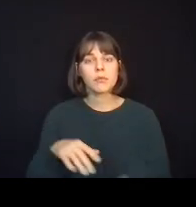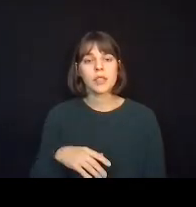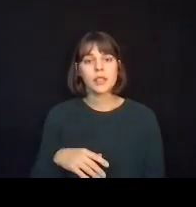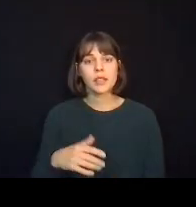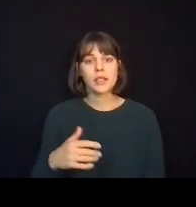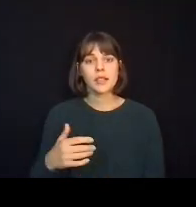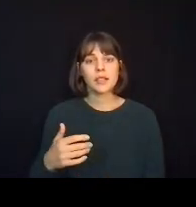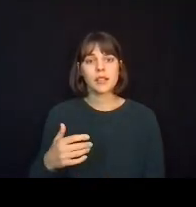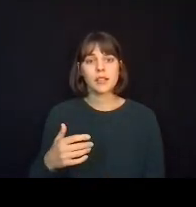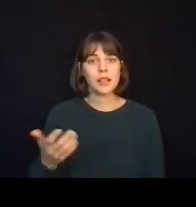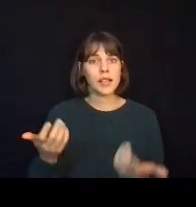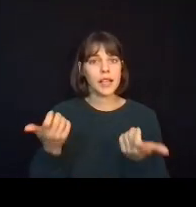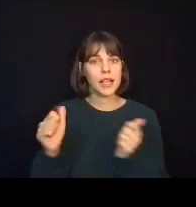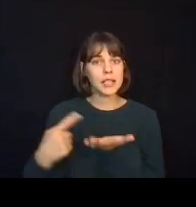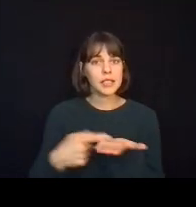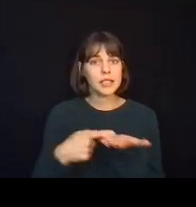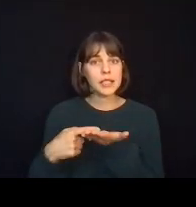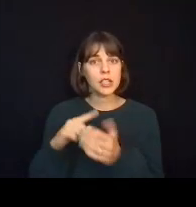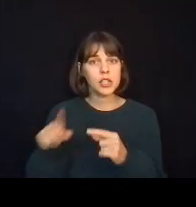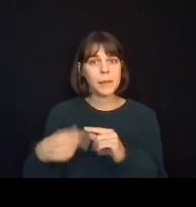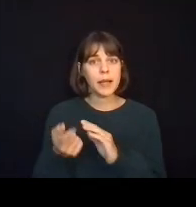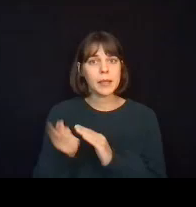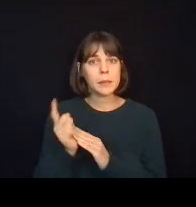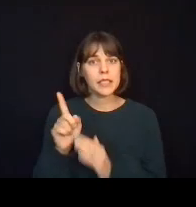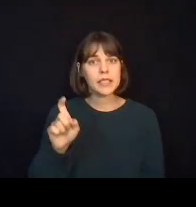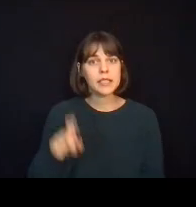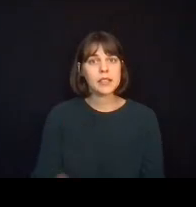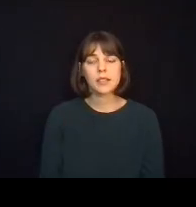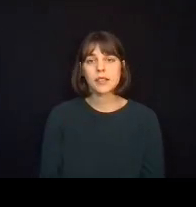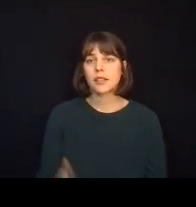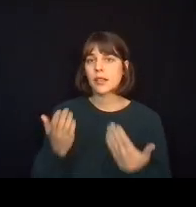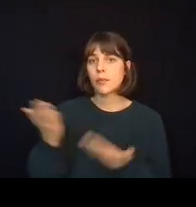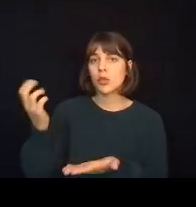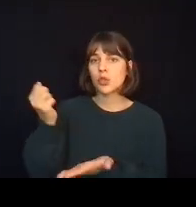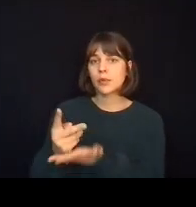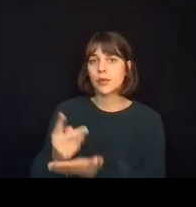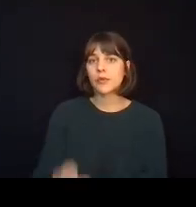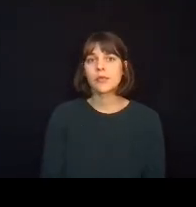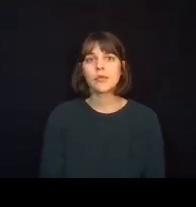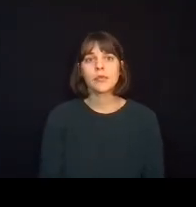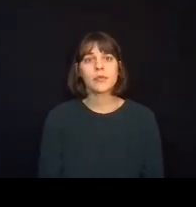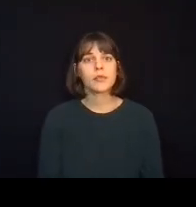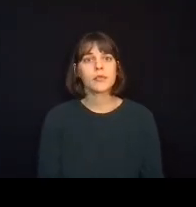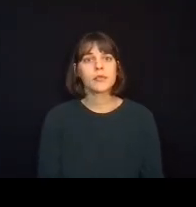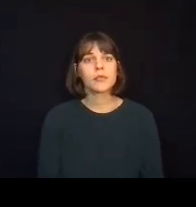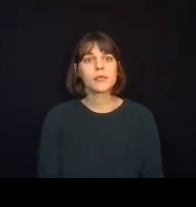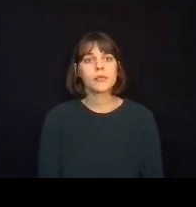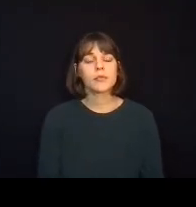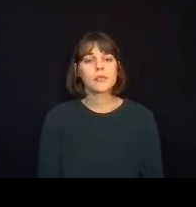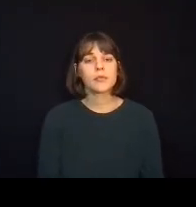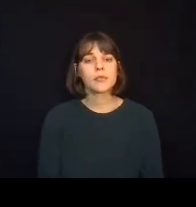have any discussion regarding those minutes? Motion to approve them.